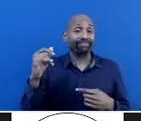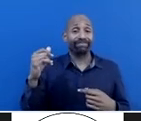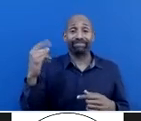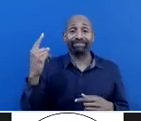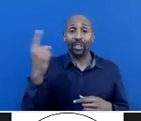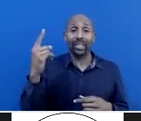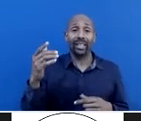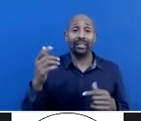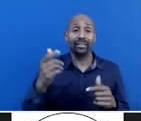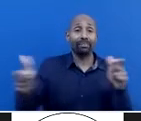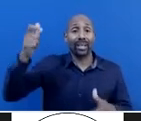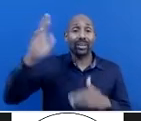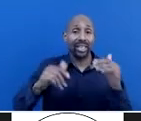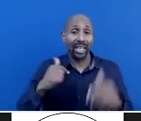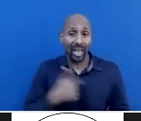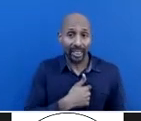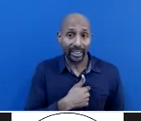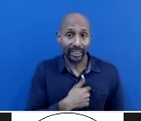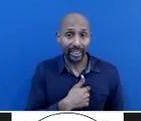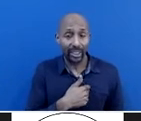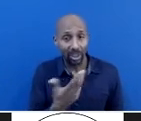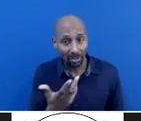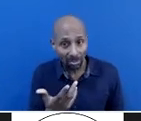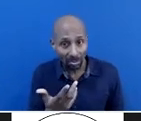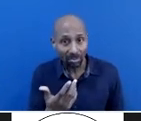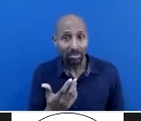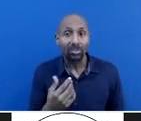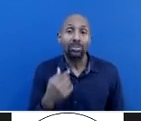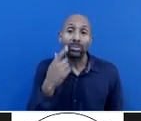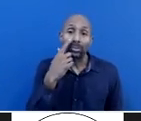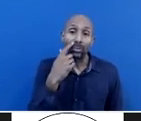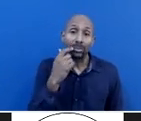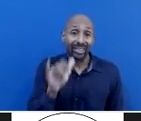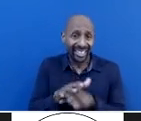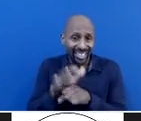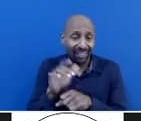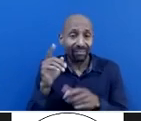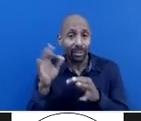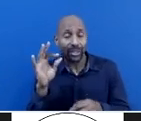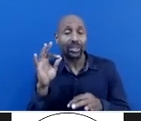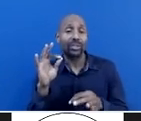be a power higher than them that they would have to yield to. The